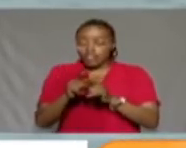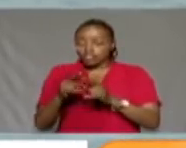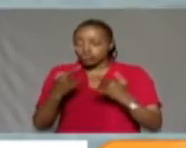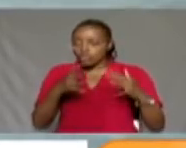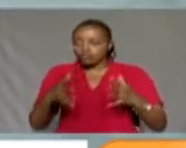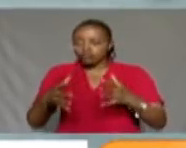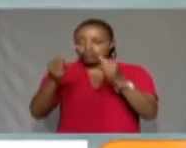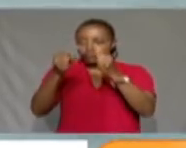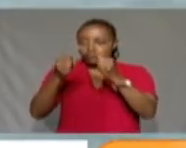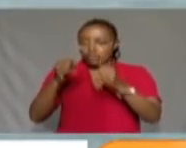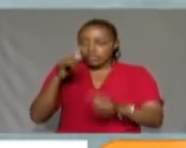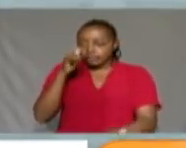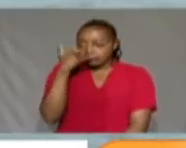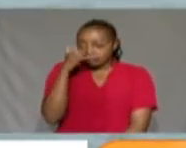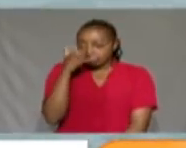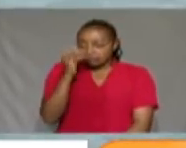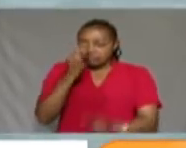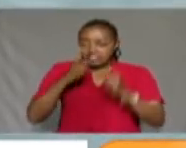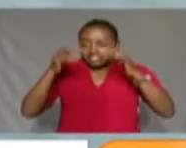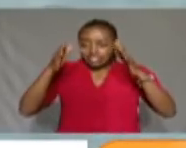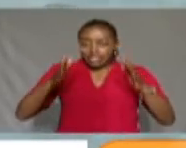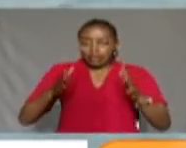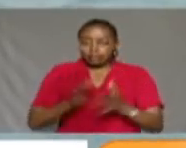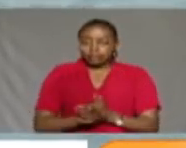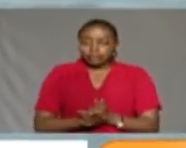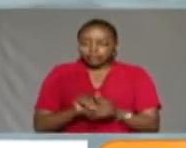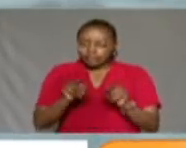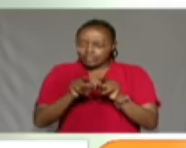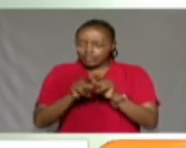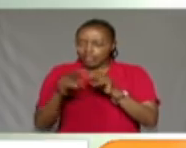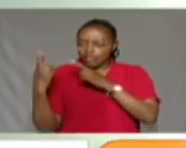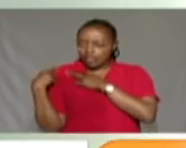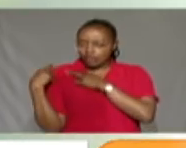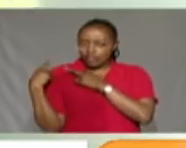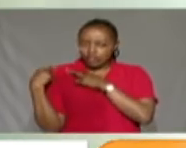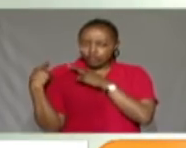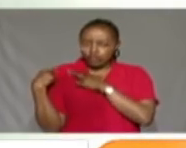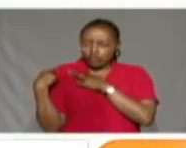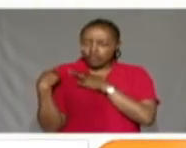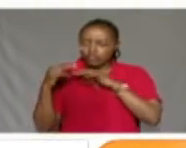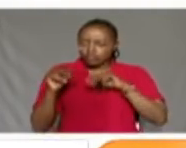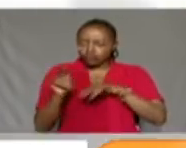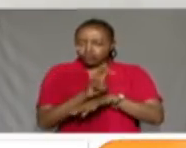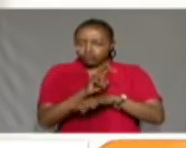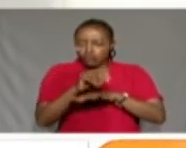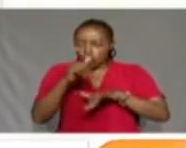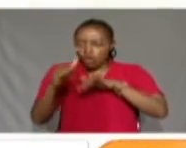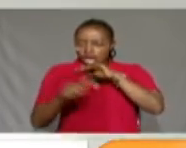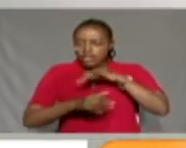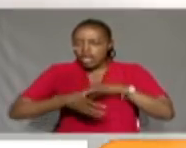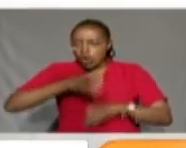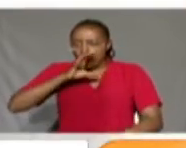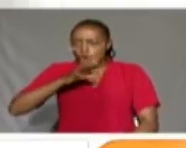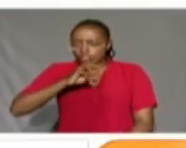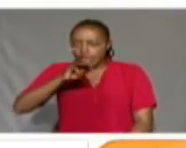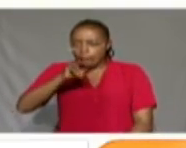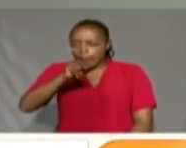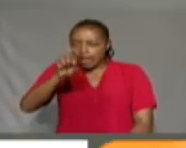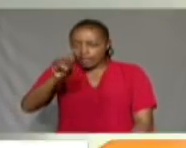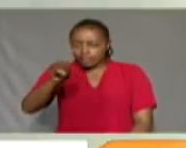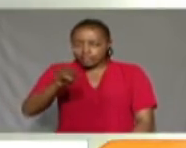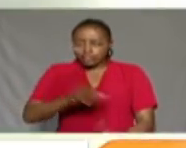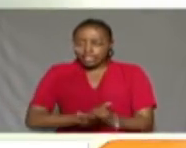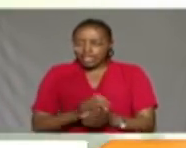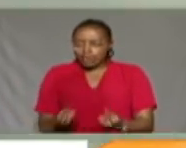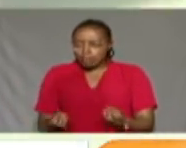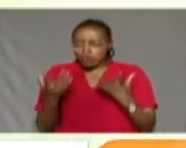traffickers. The combat divers are also tasked with scouring the ocean for underwater landmines. The roles of